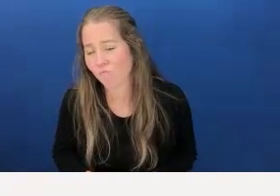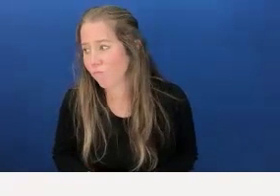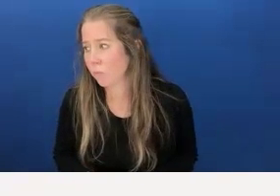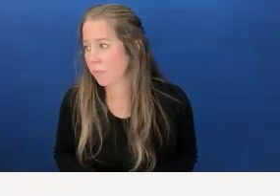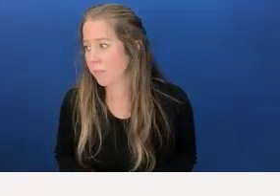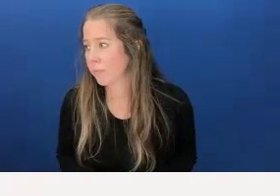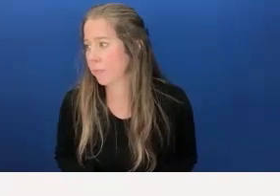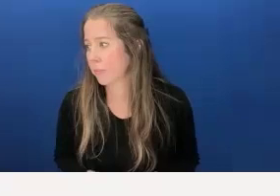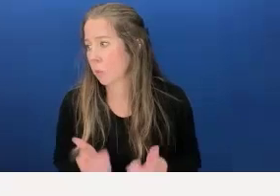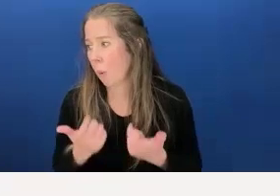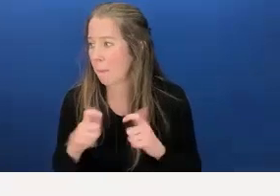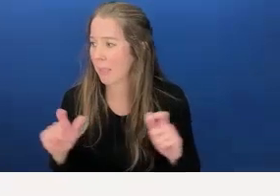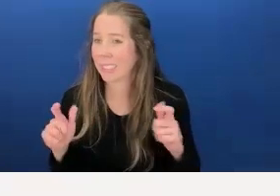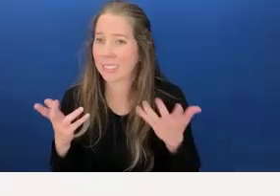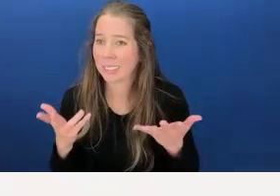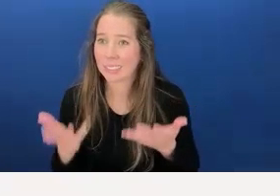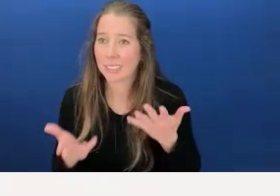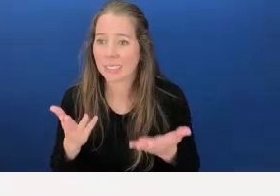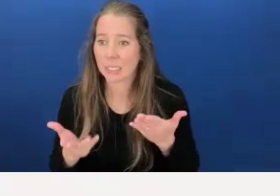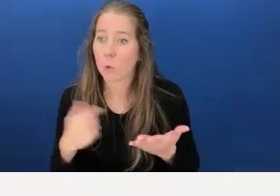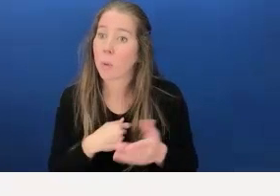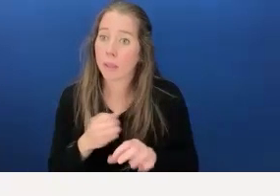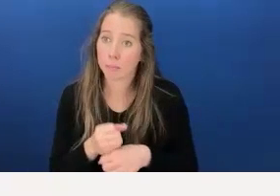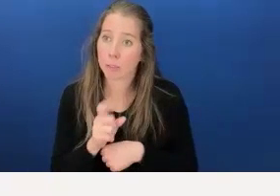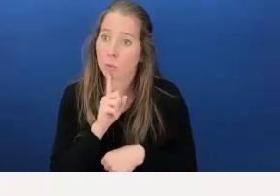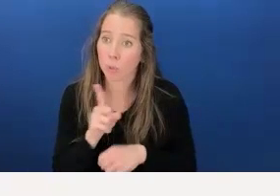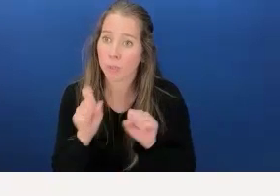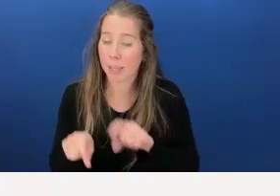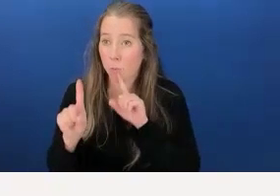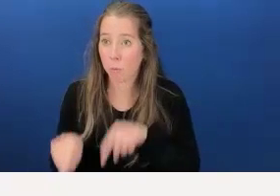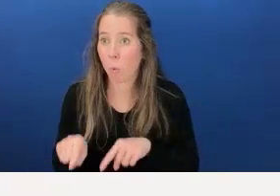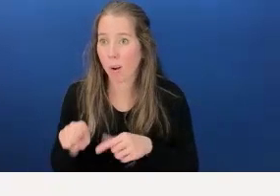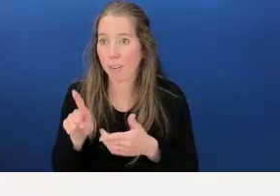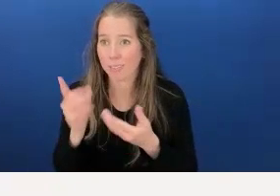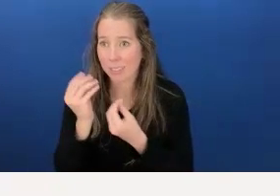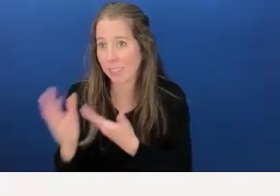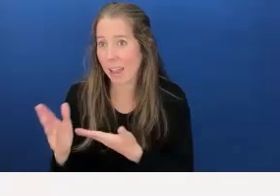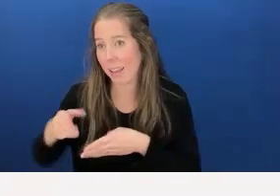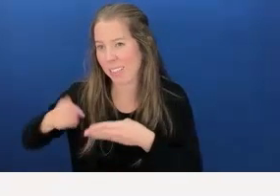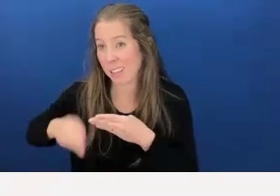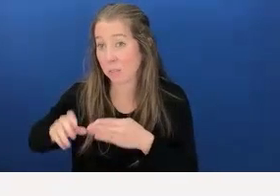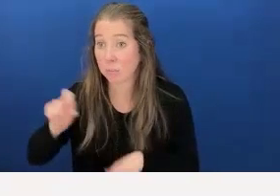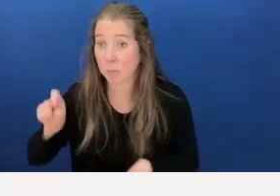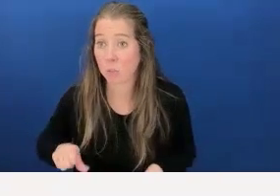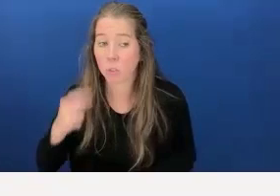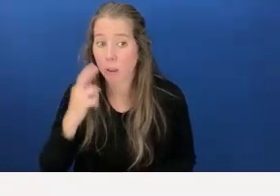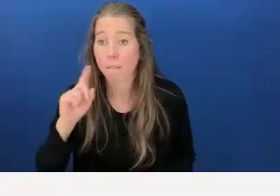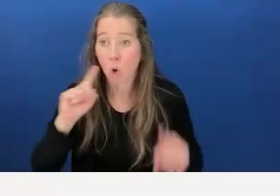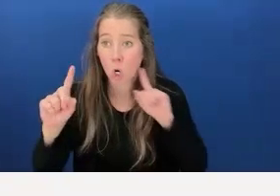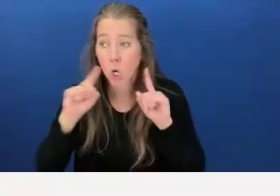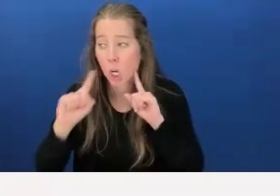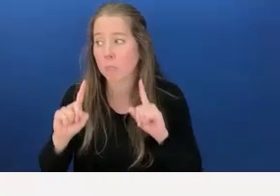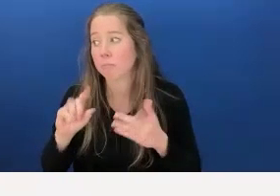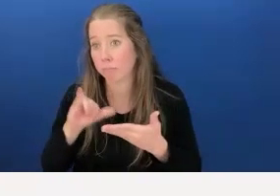the biggest thing is we make sure that we are able to report the data back at the end of the semester, because I've heard that